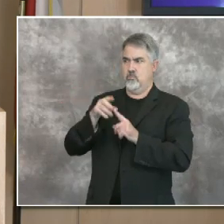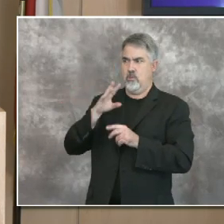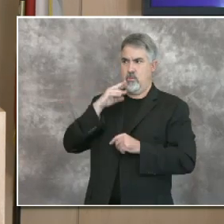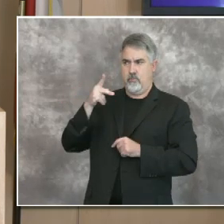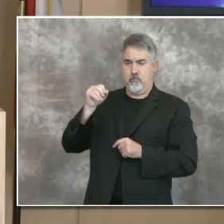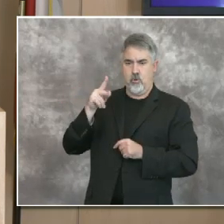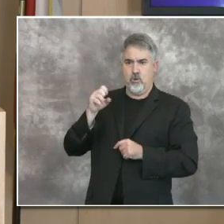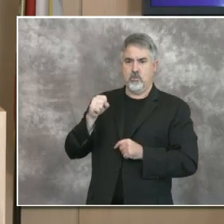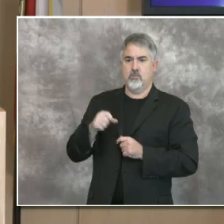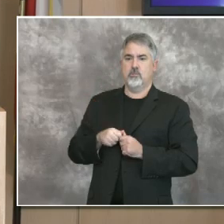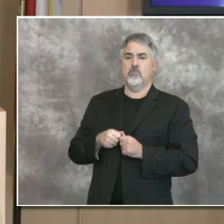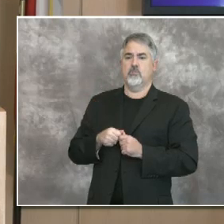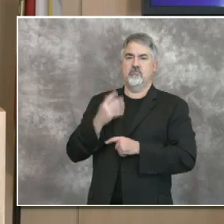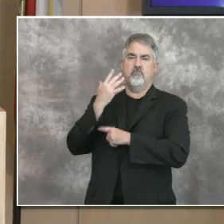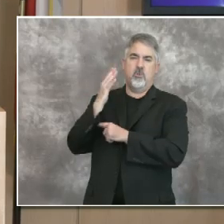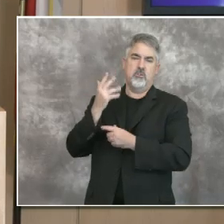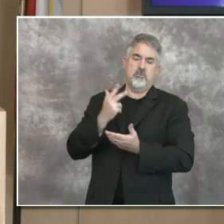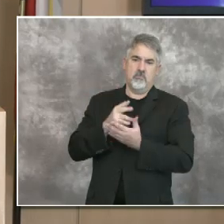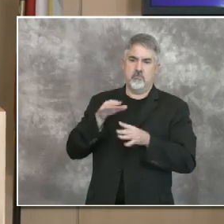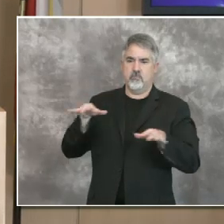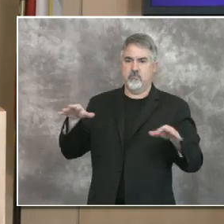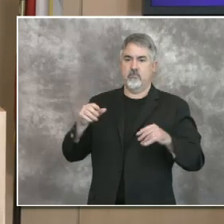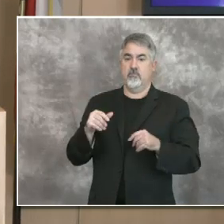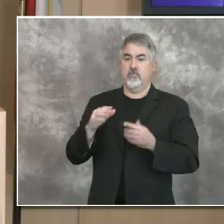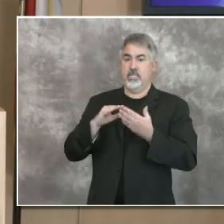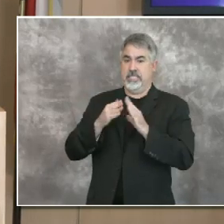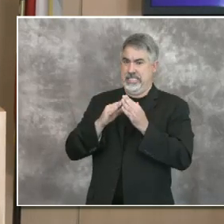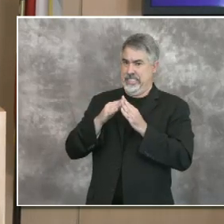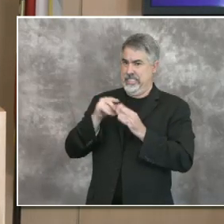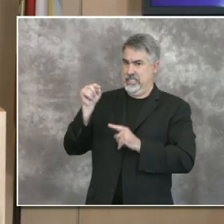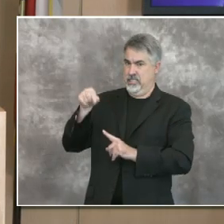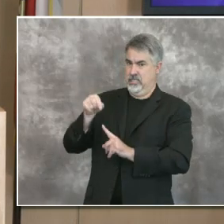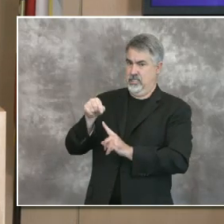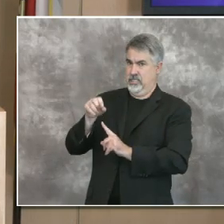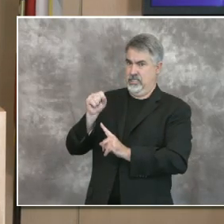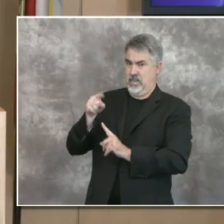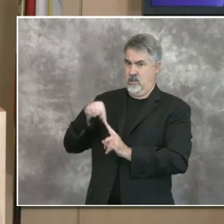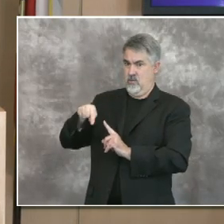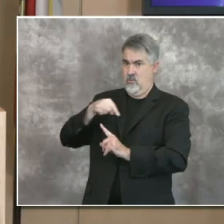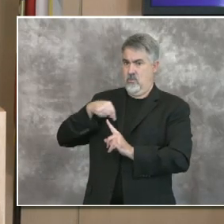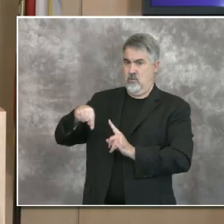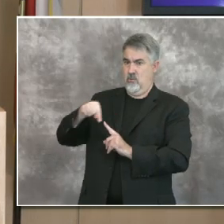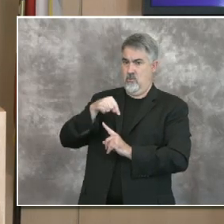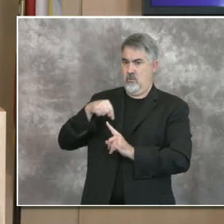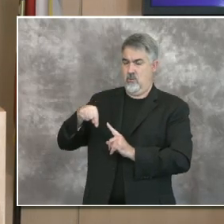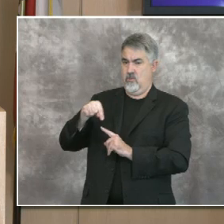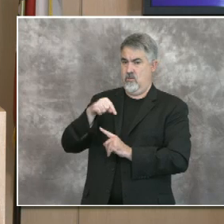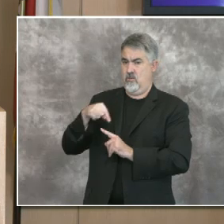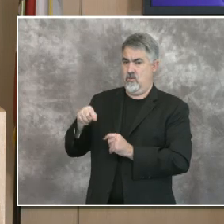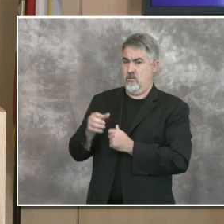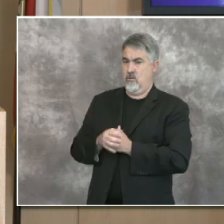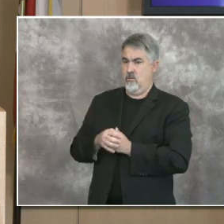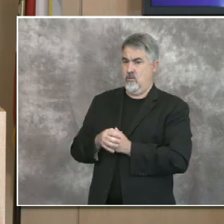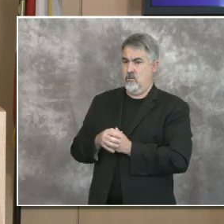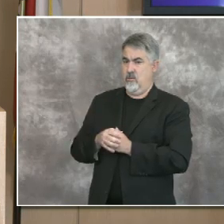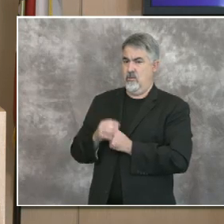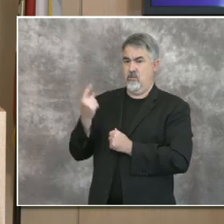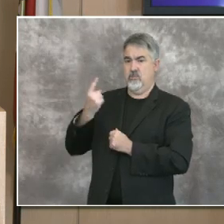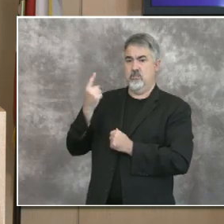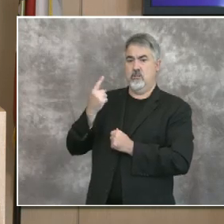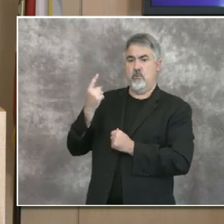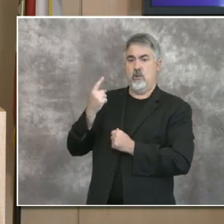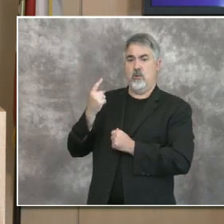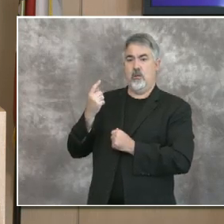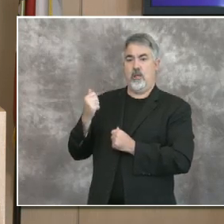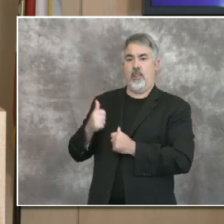confusion there. So the city of San Diego has said that sitting by oneself or with housemates is okay because they consider